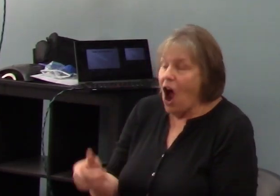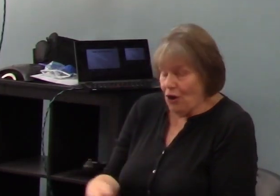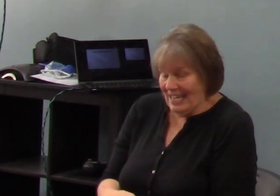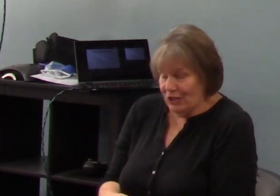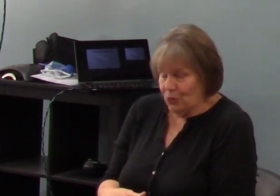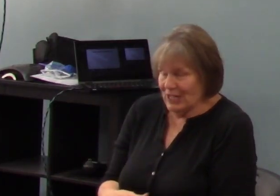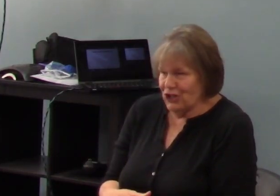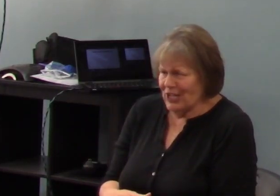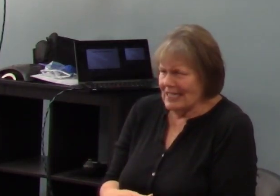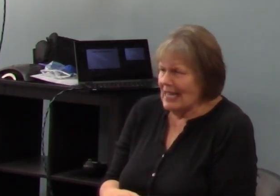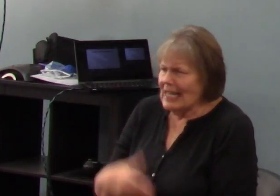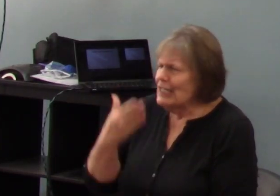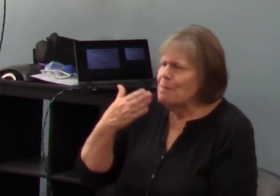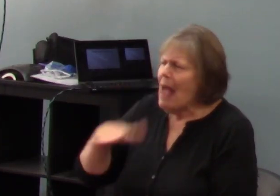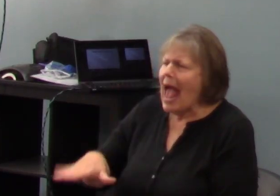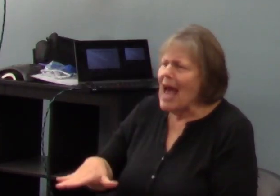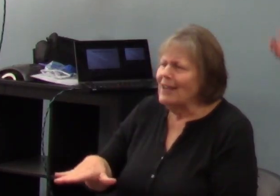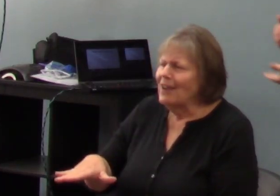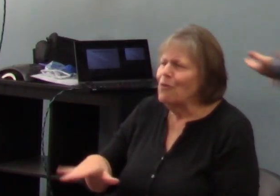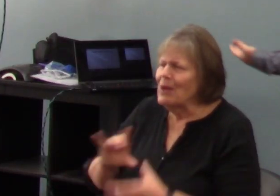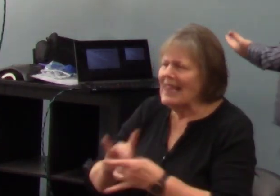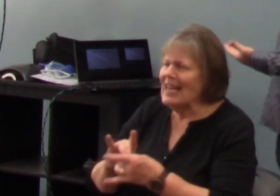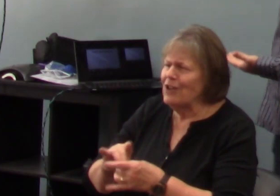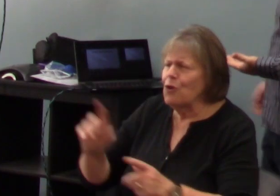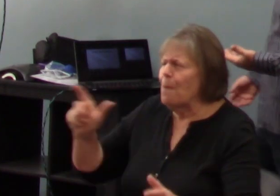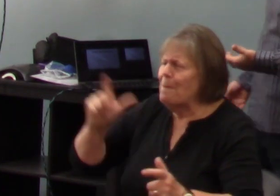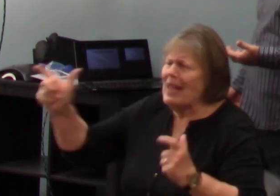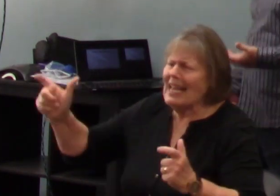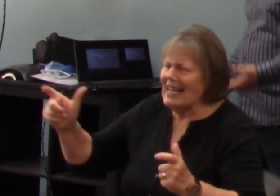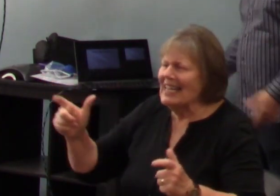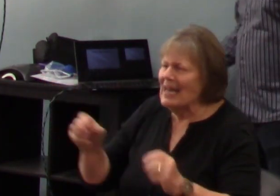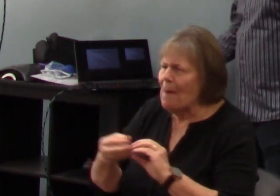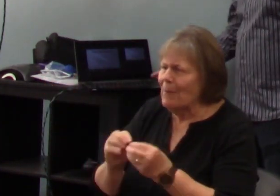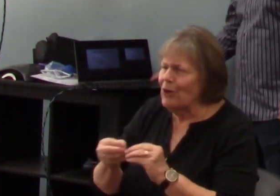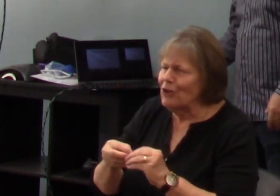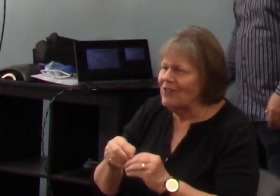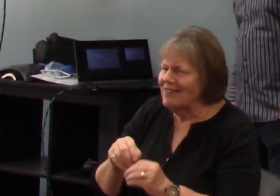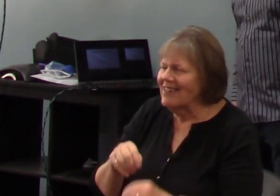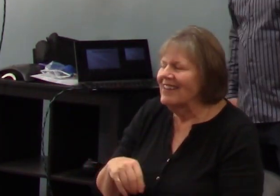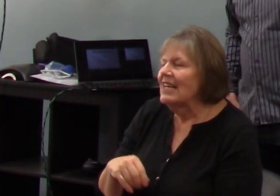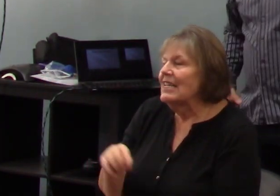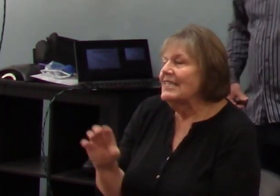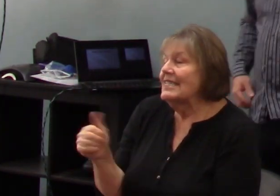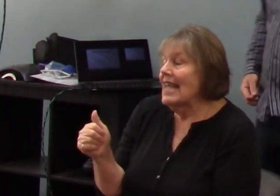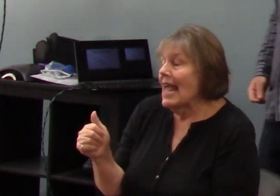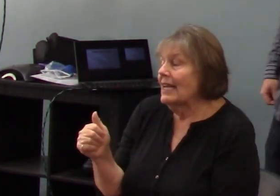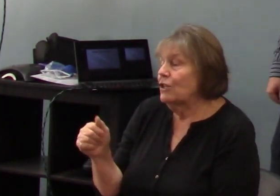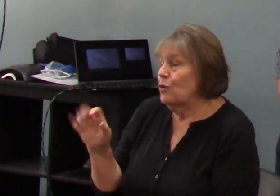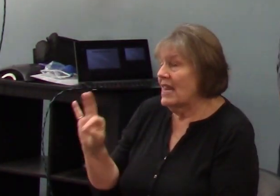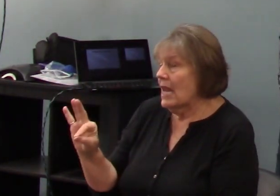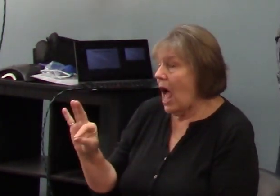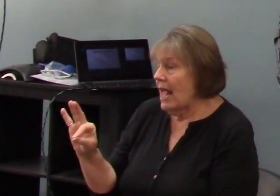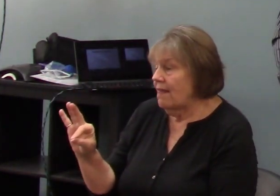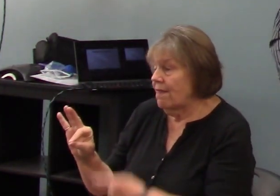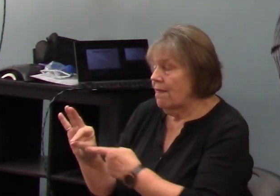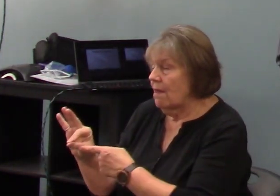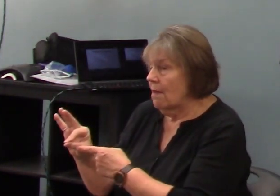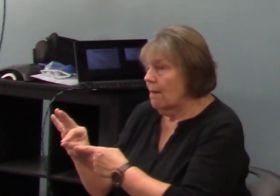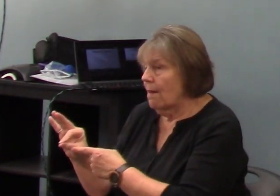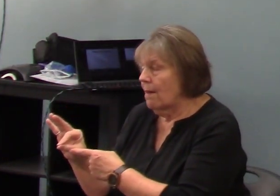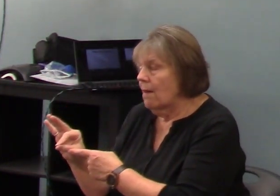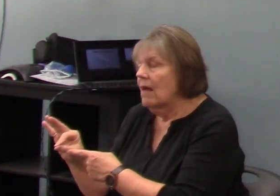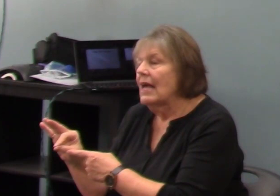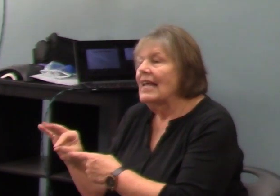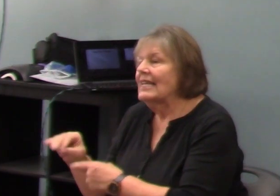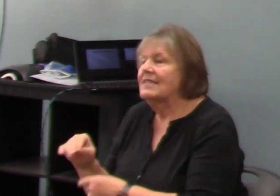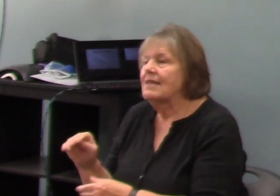really bad when it comes to big numbers. So here's some examples of big numbers. Okay, 10 to the 9th power is a billion.